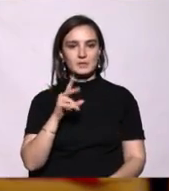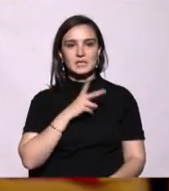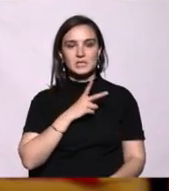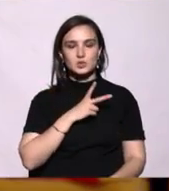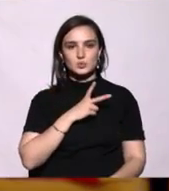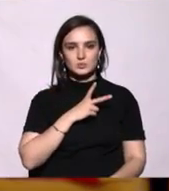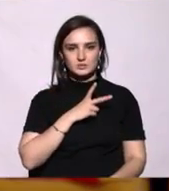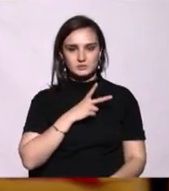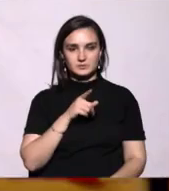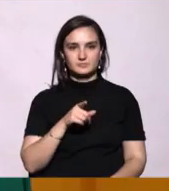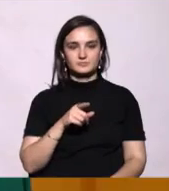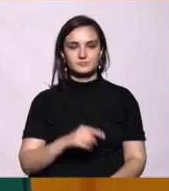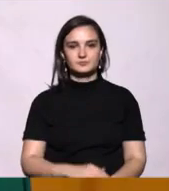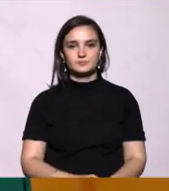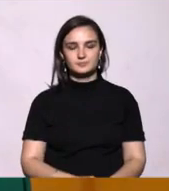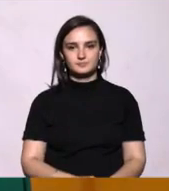A1+.